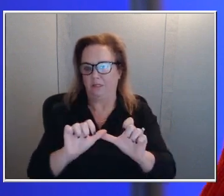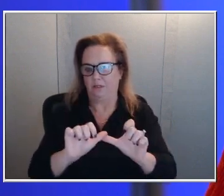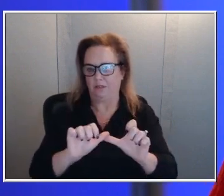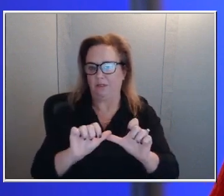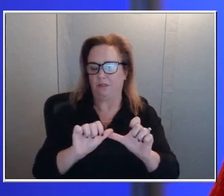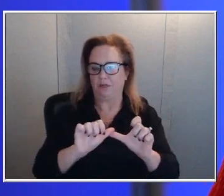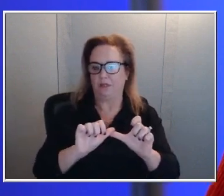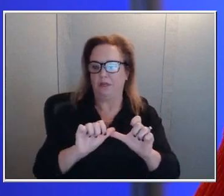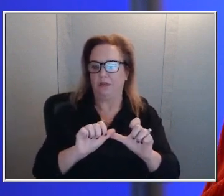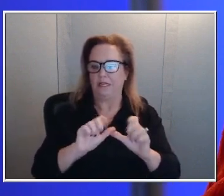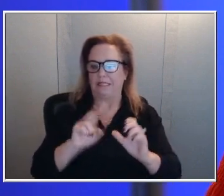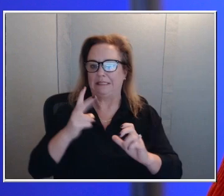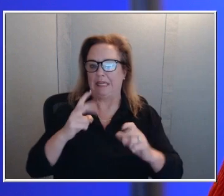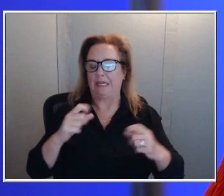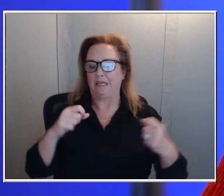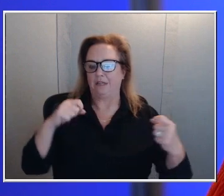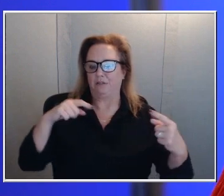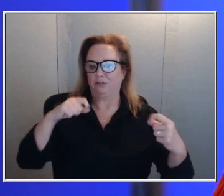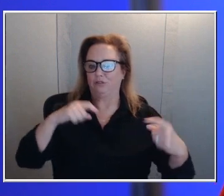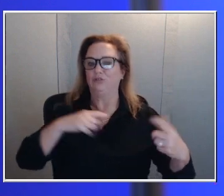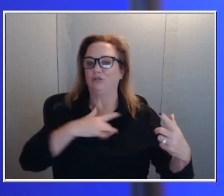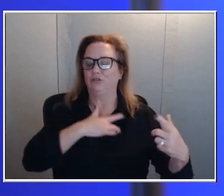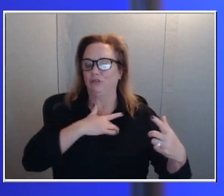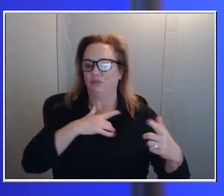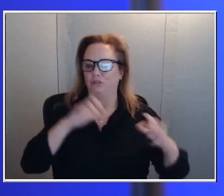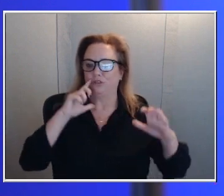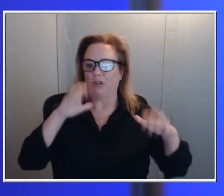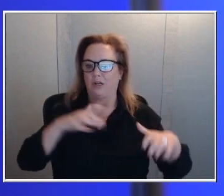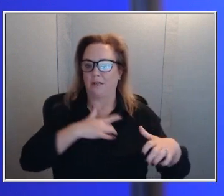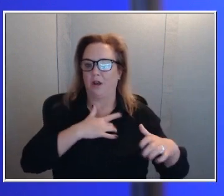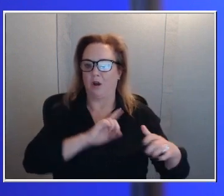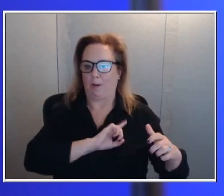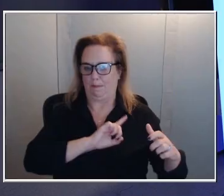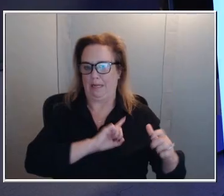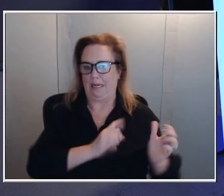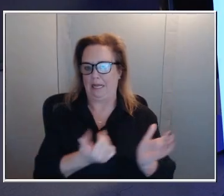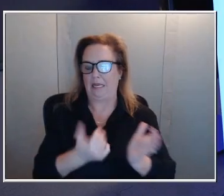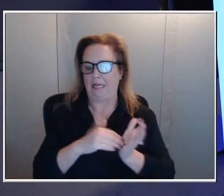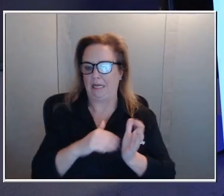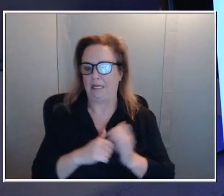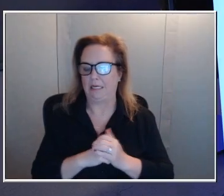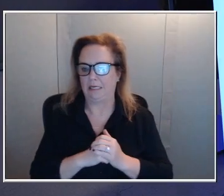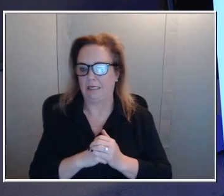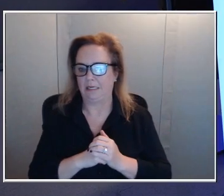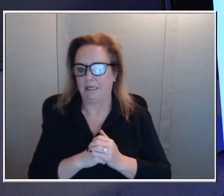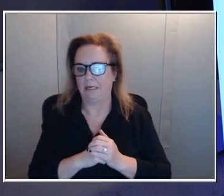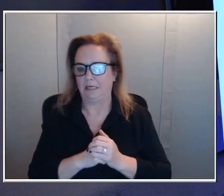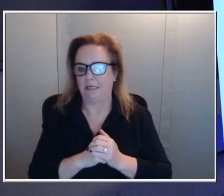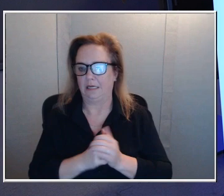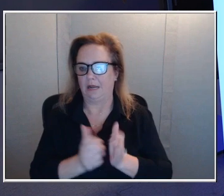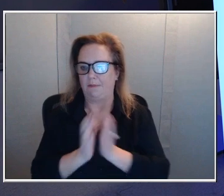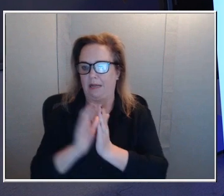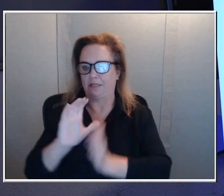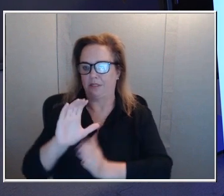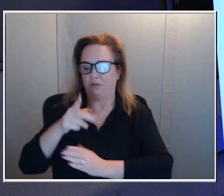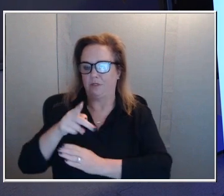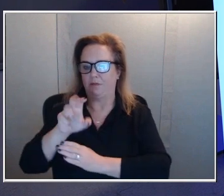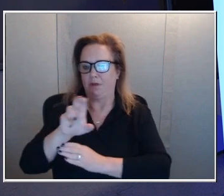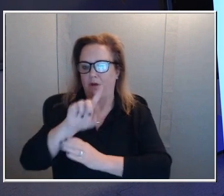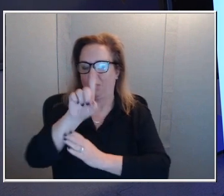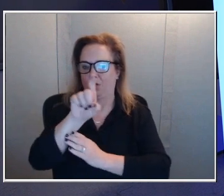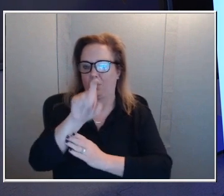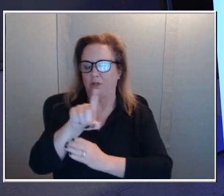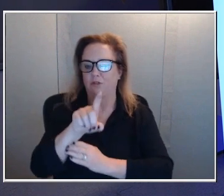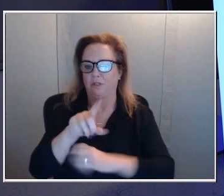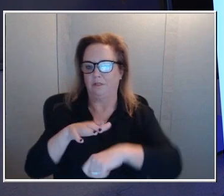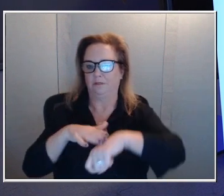administered a second shock, and then the heart began to beat. So, and I'm going to ask you some of these CPR questions, and kind of a spoiler alert,